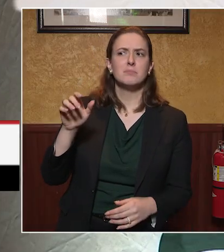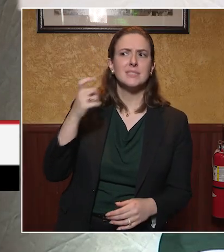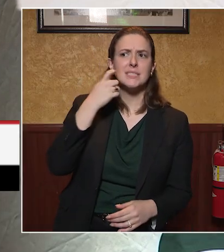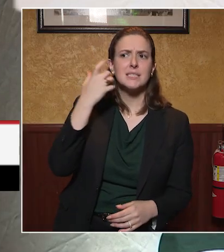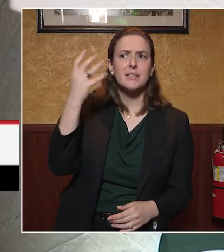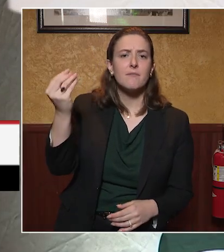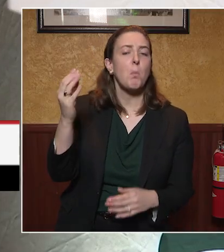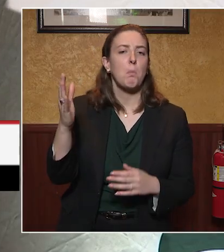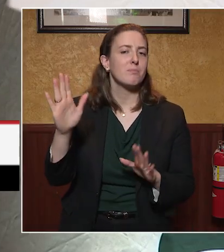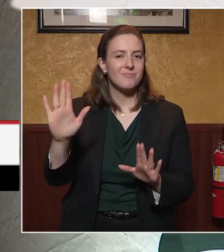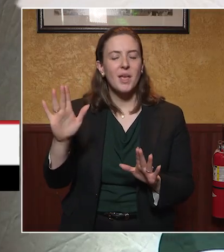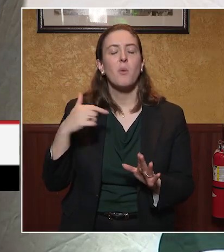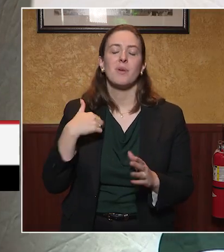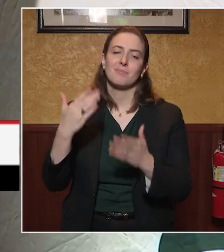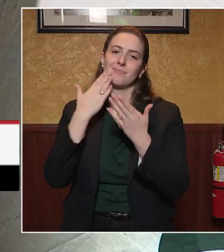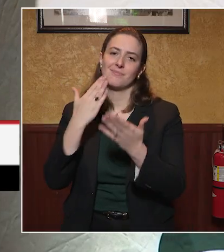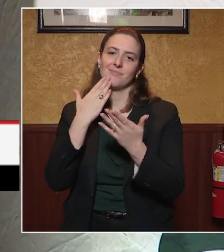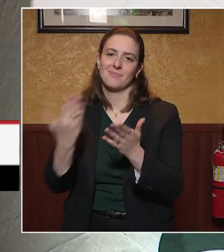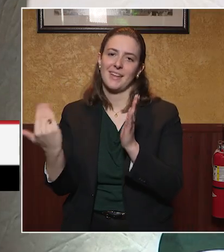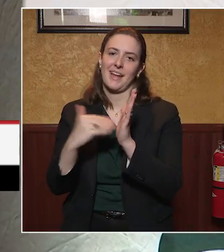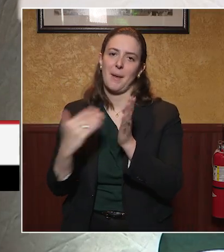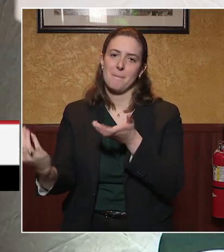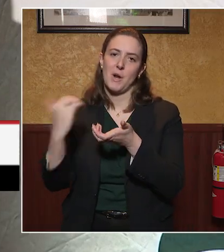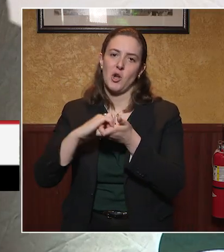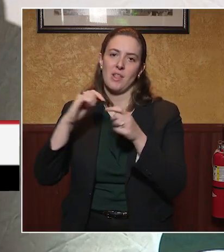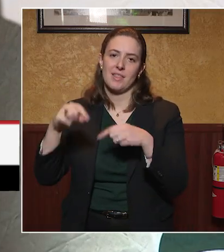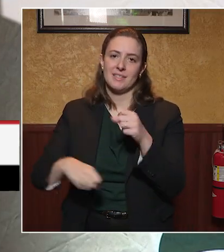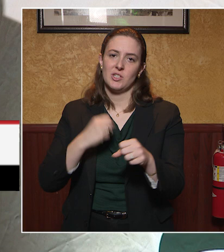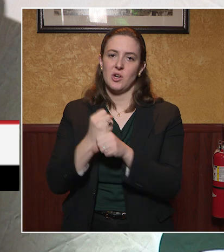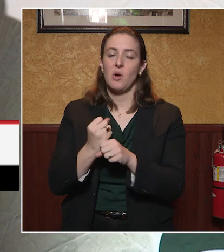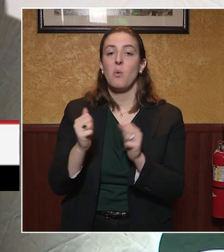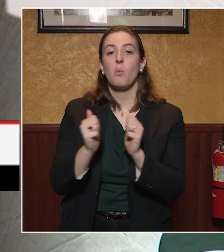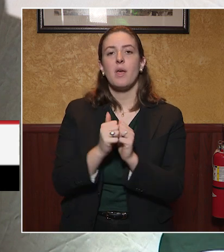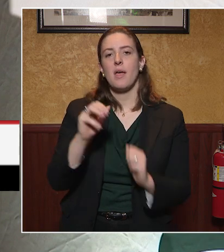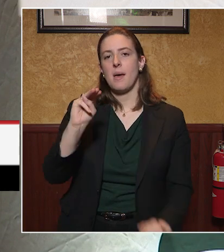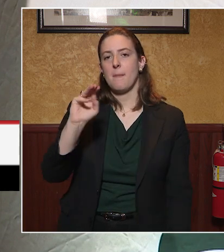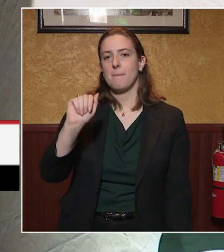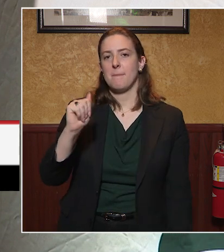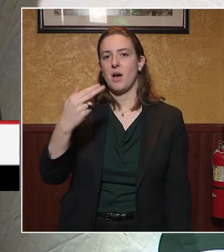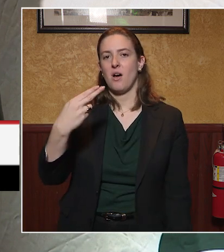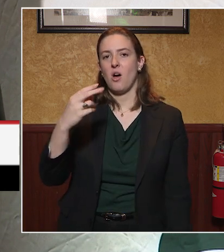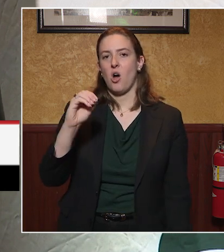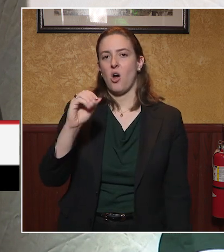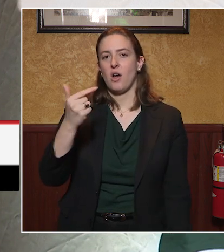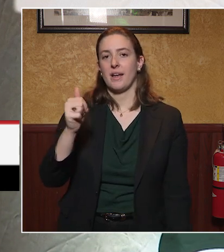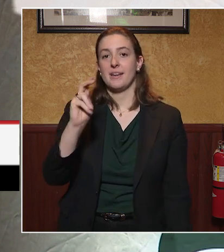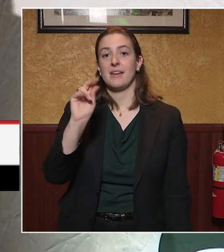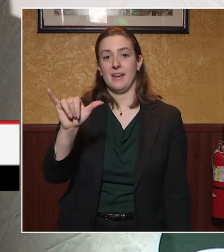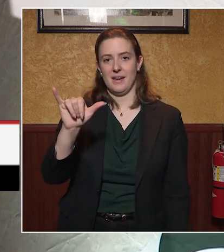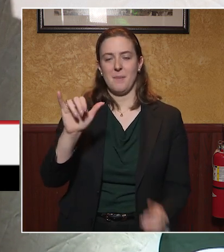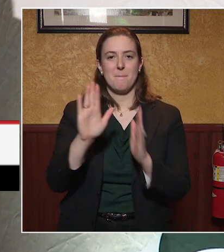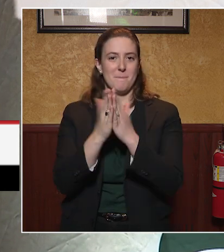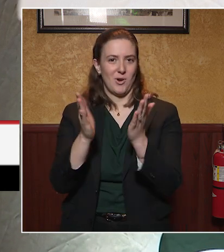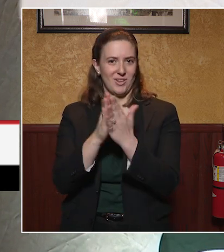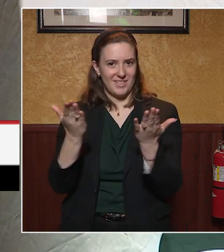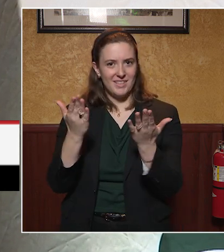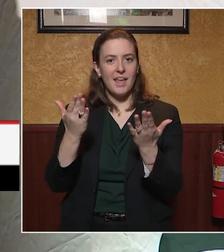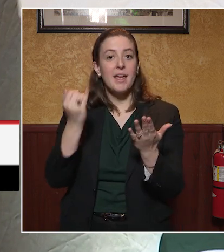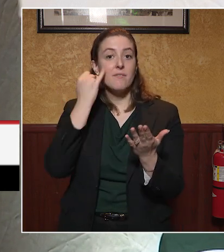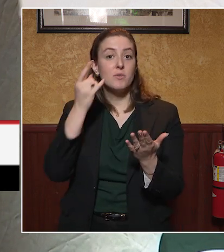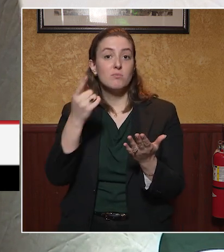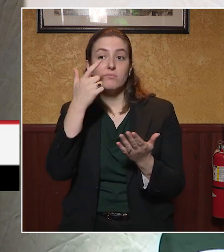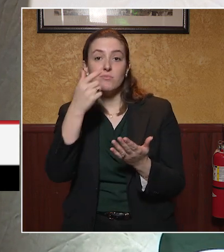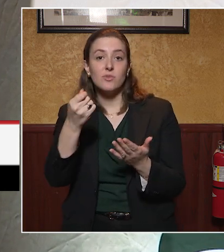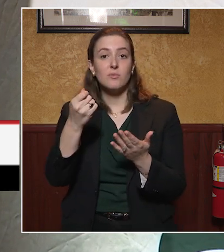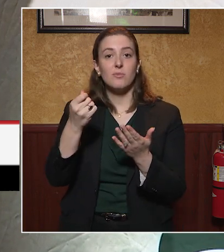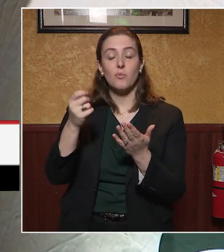They are back and working in partnership again this year with Mahogany Books to make sure you can find a very special something for that book lover in your life. So